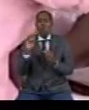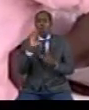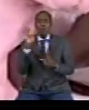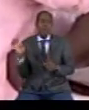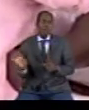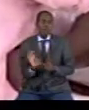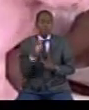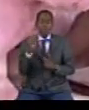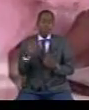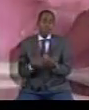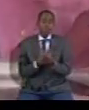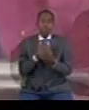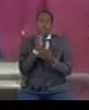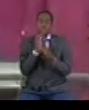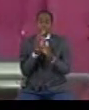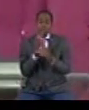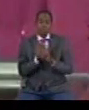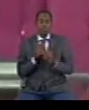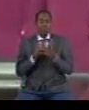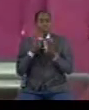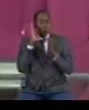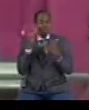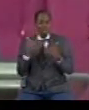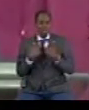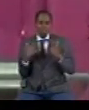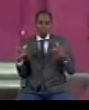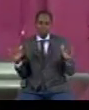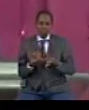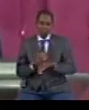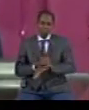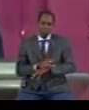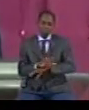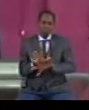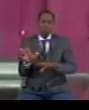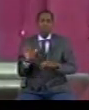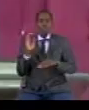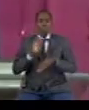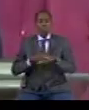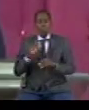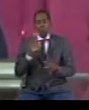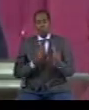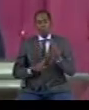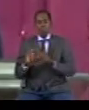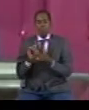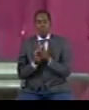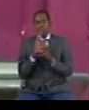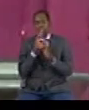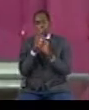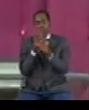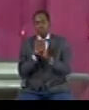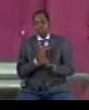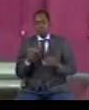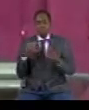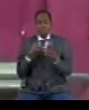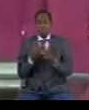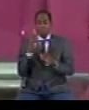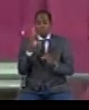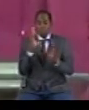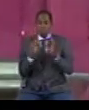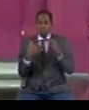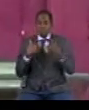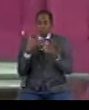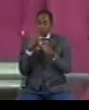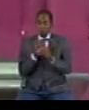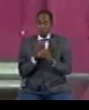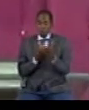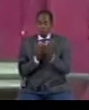is received, it will have the same impact. It will make the same impact on the people that are receiving it. So if you have received the true gospel,